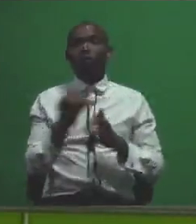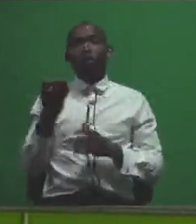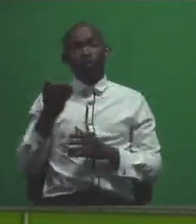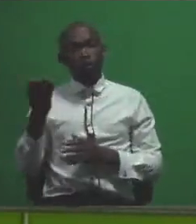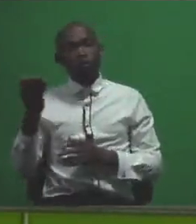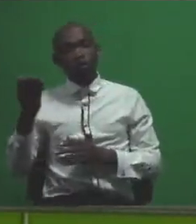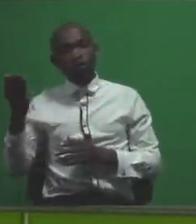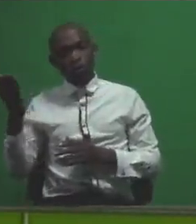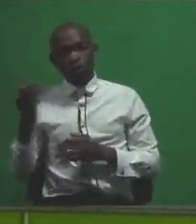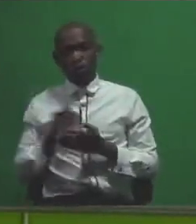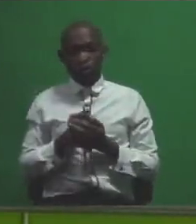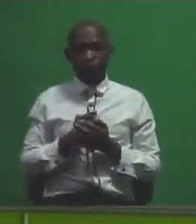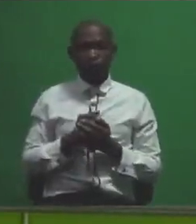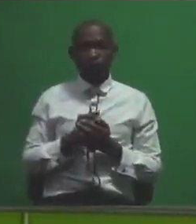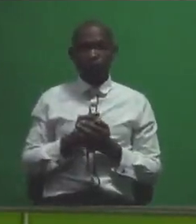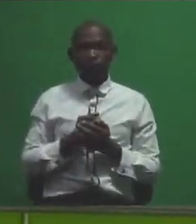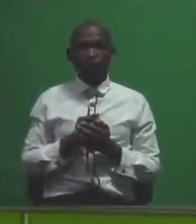and so on.